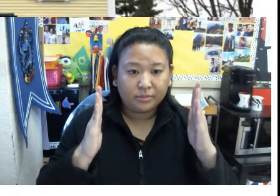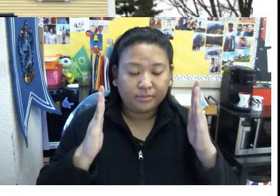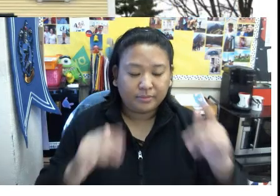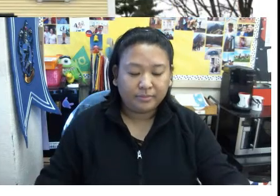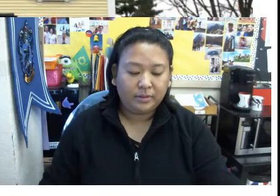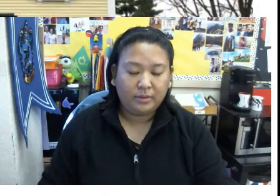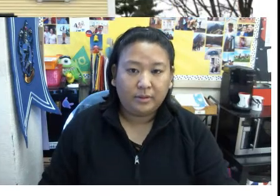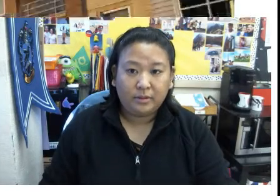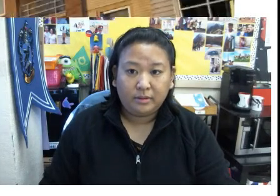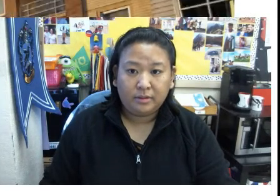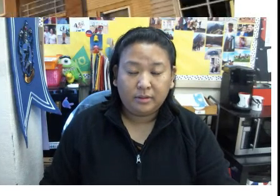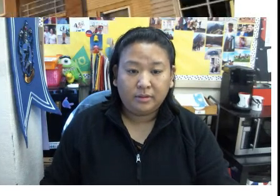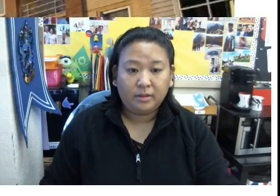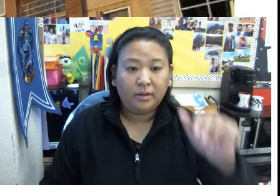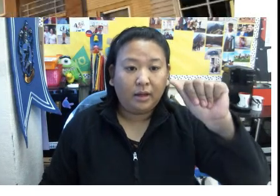house.